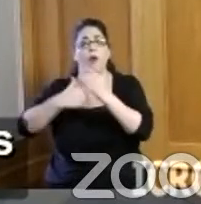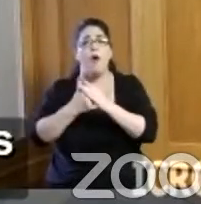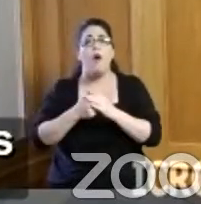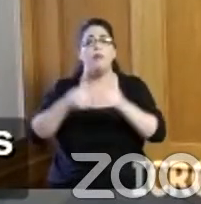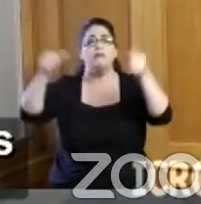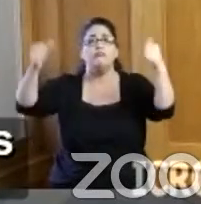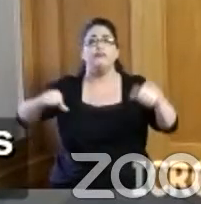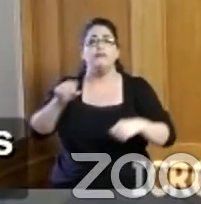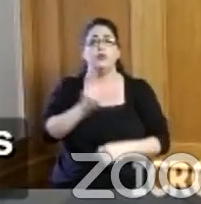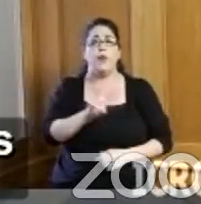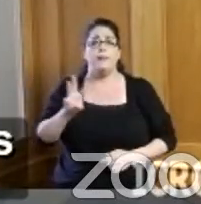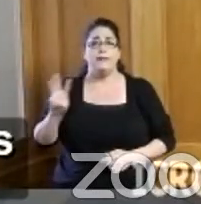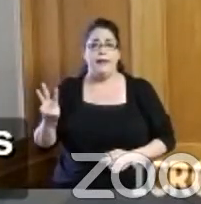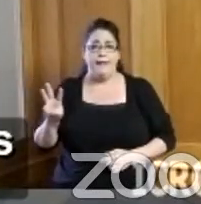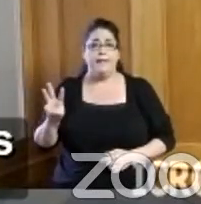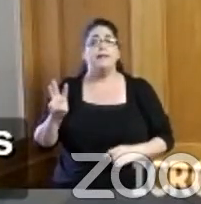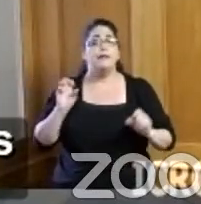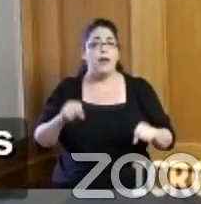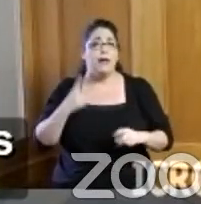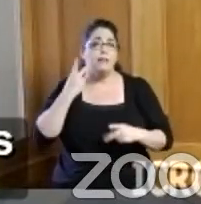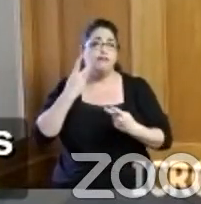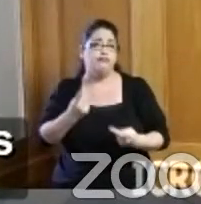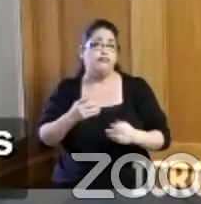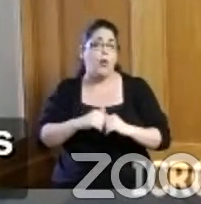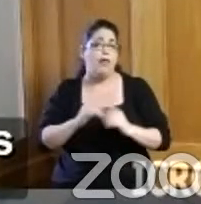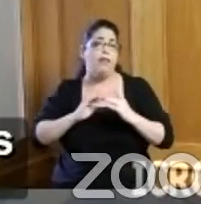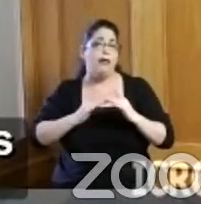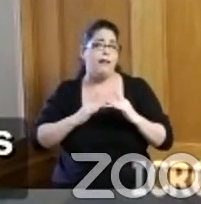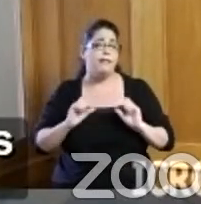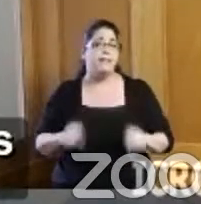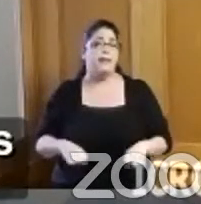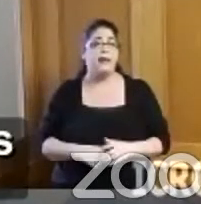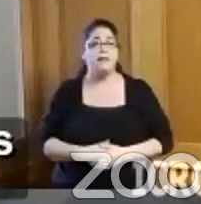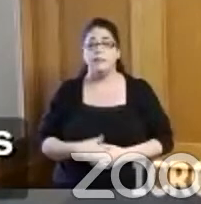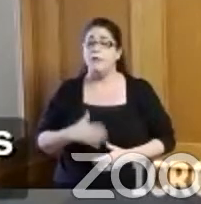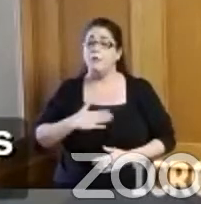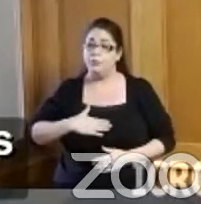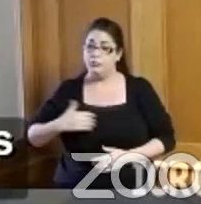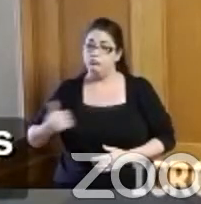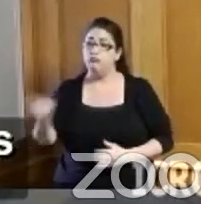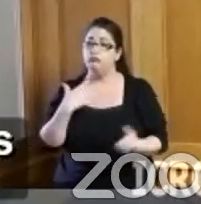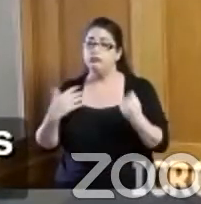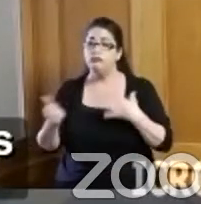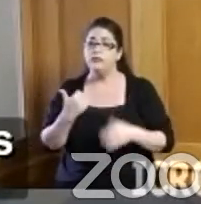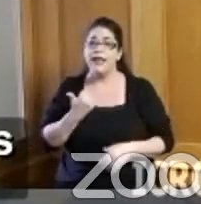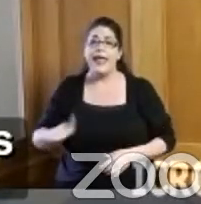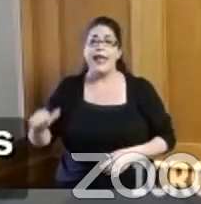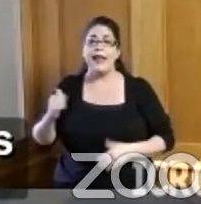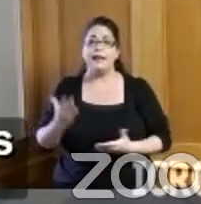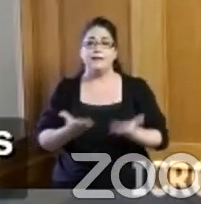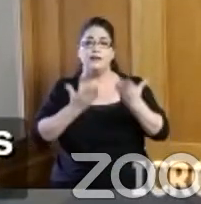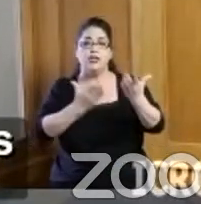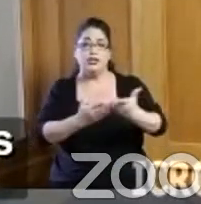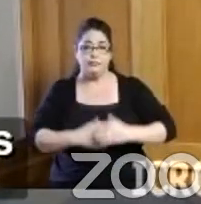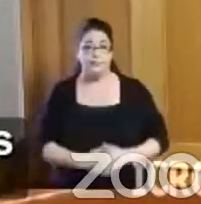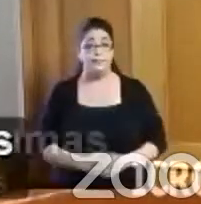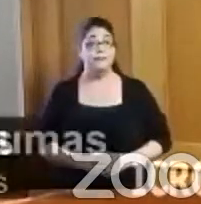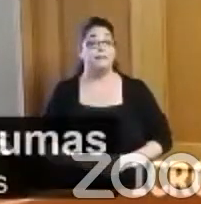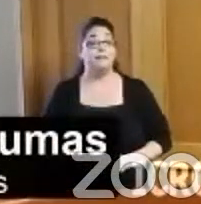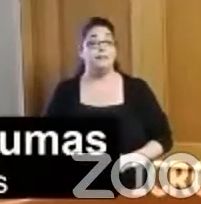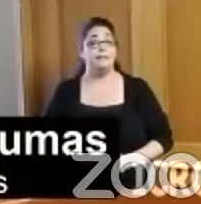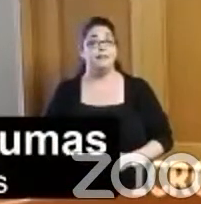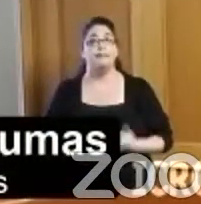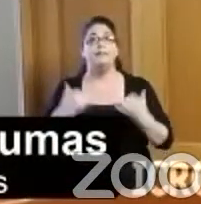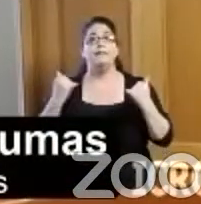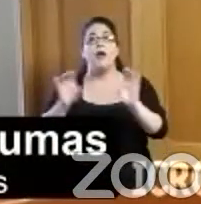take a look at it, we certainly would like for you to do that and give us any suggestions that you may have. So that being said, I'd